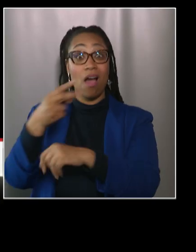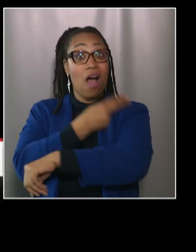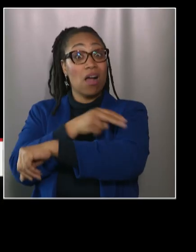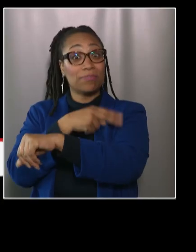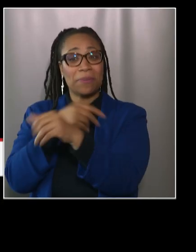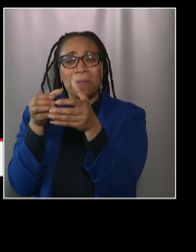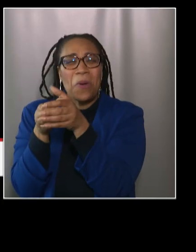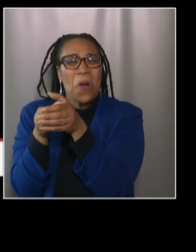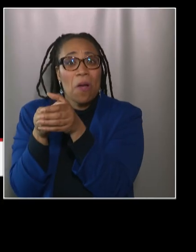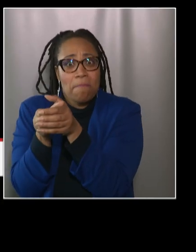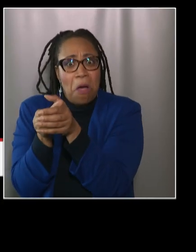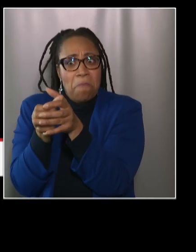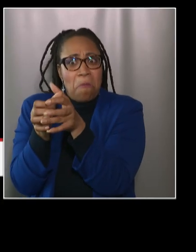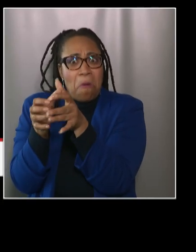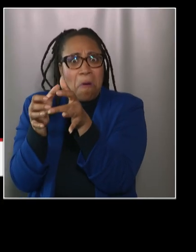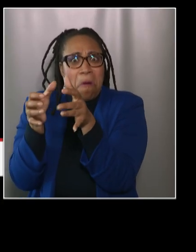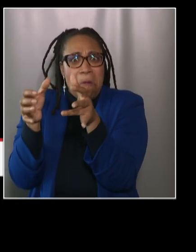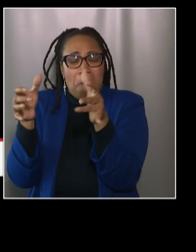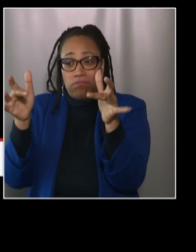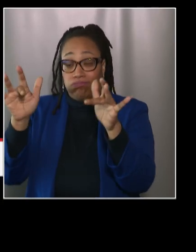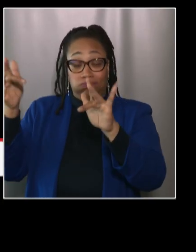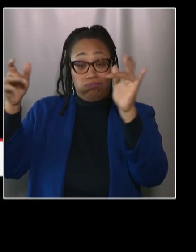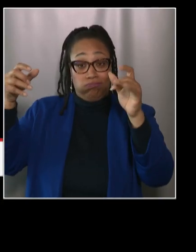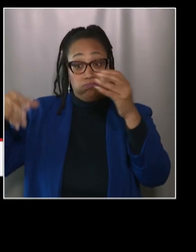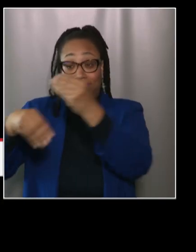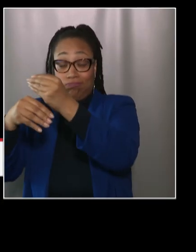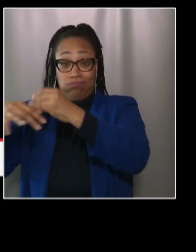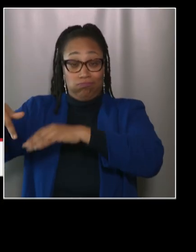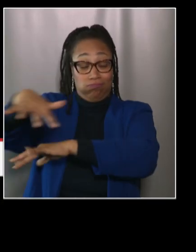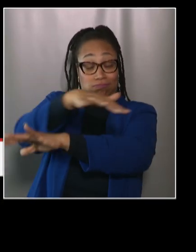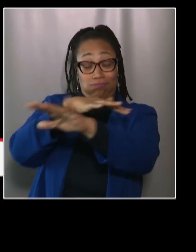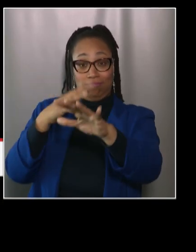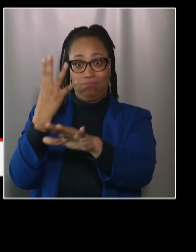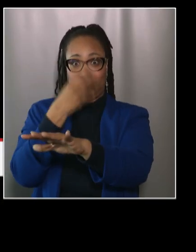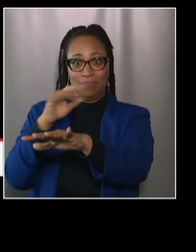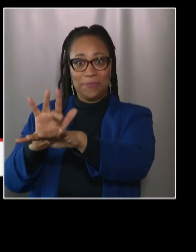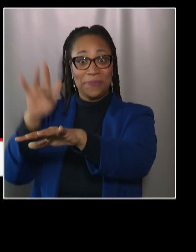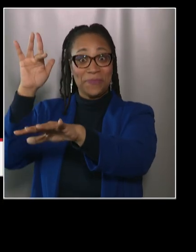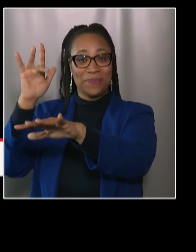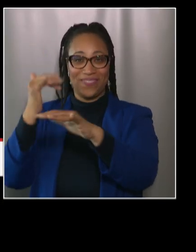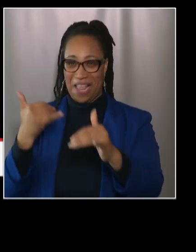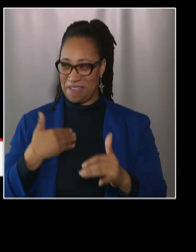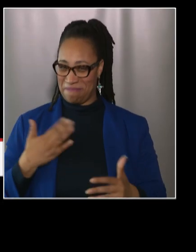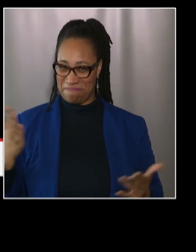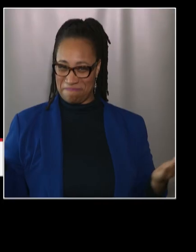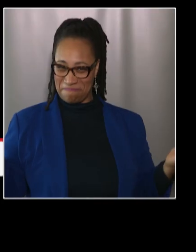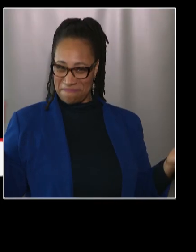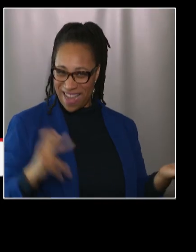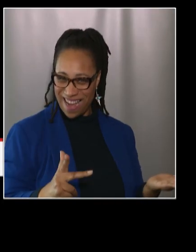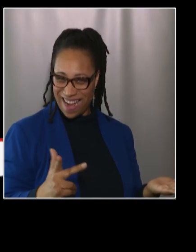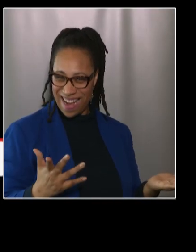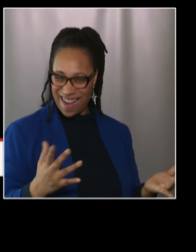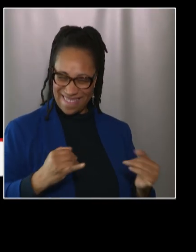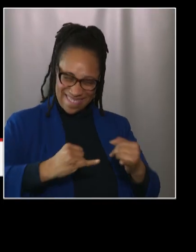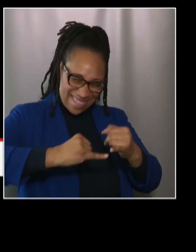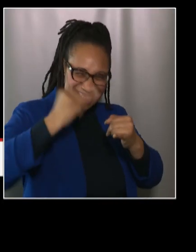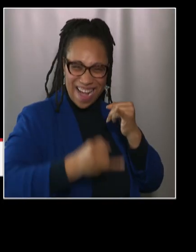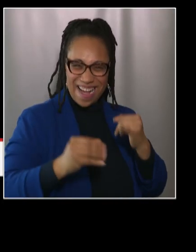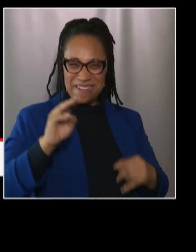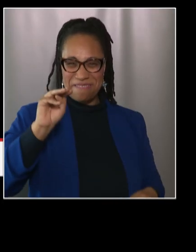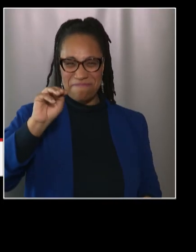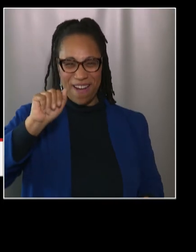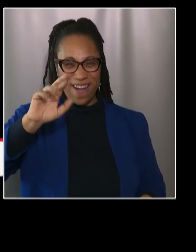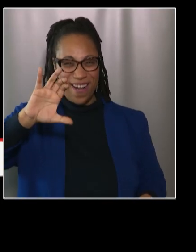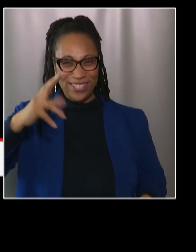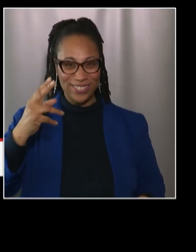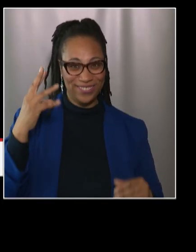us envisioned years ago. And now I'm back before you at the final March Madness of Mayor Bowser's